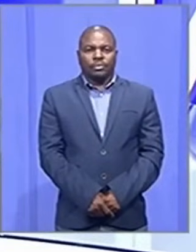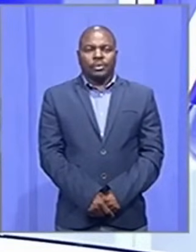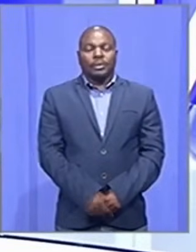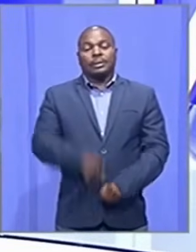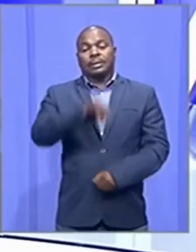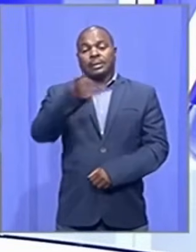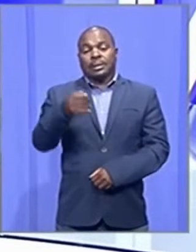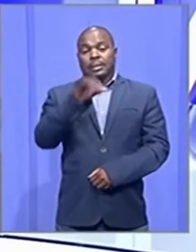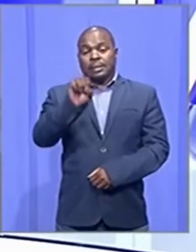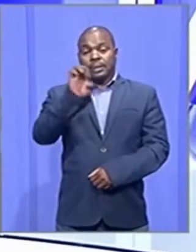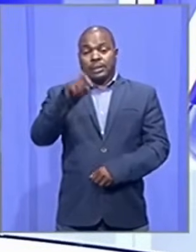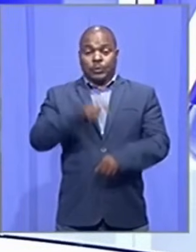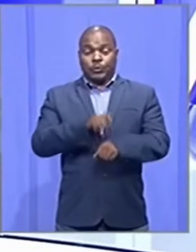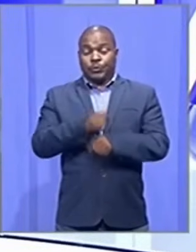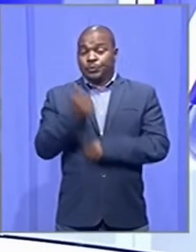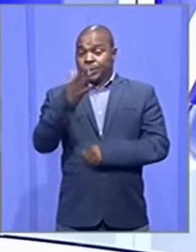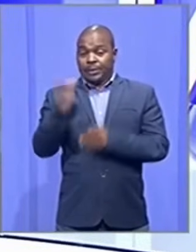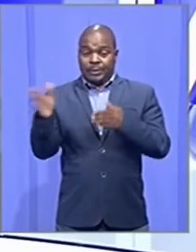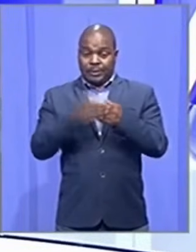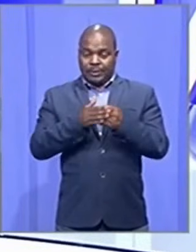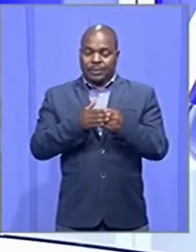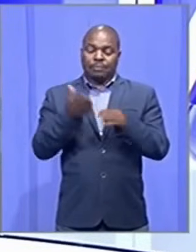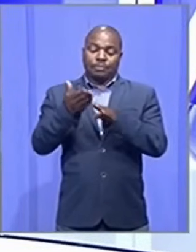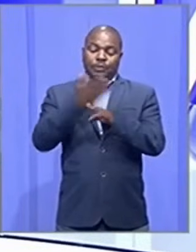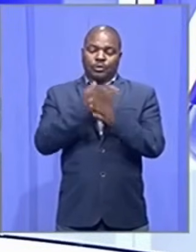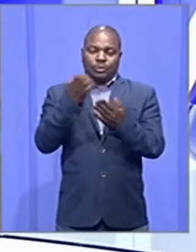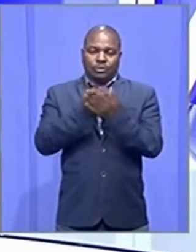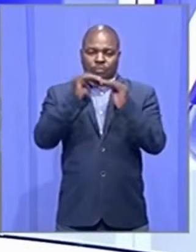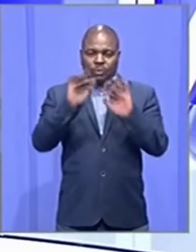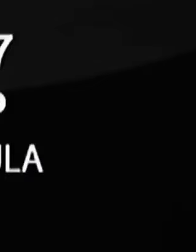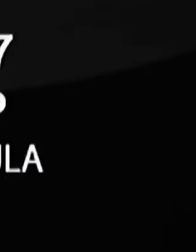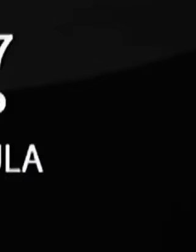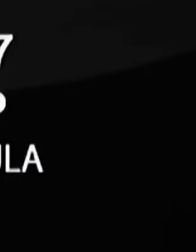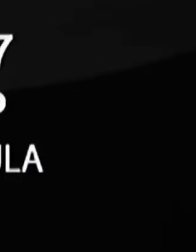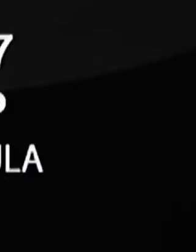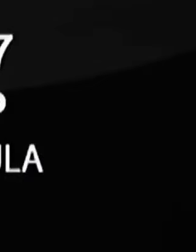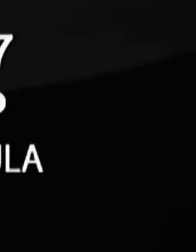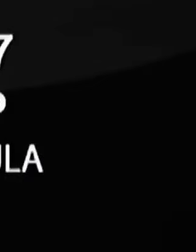Jwale re bona hore mebaraka e sebeditse jwang ha JSE e ne e kwala ho renya bohlano.